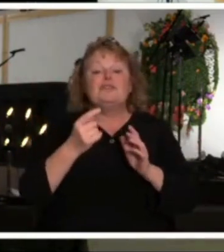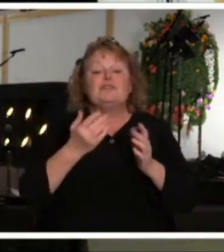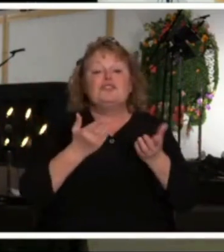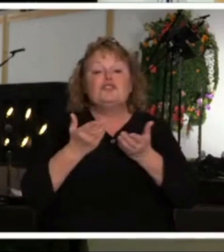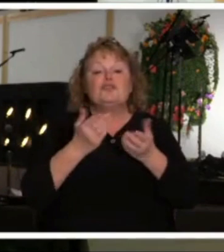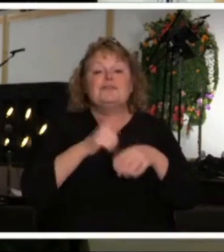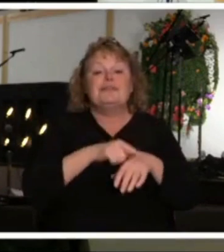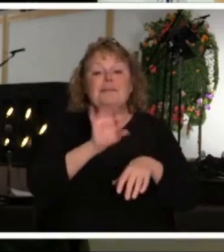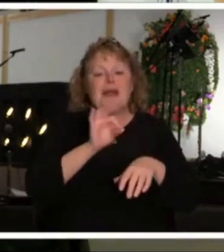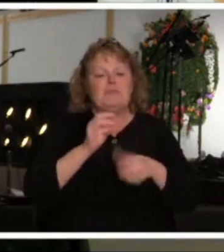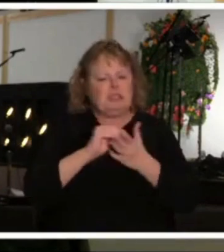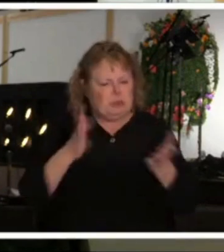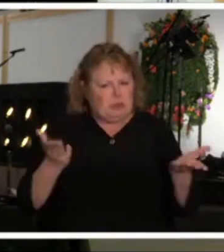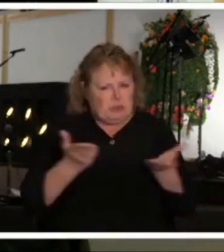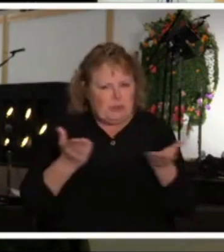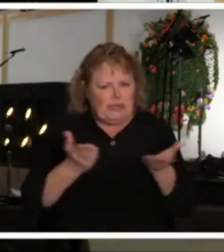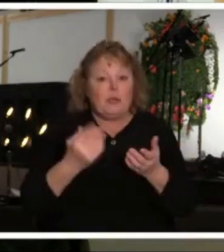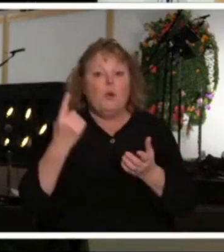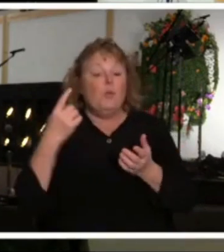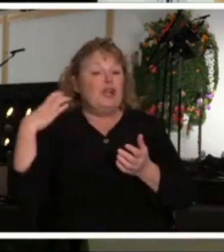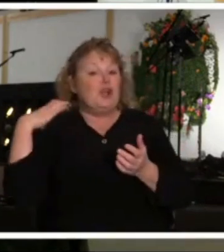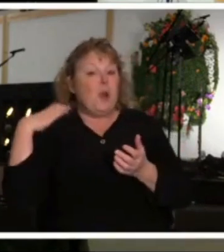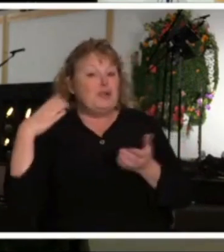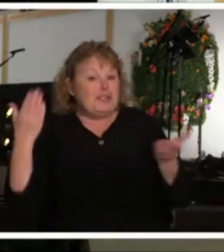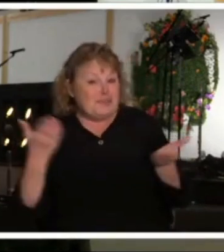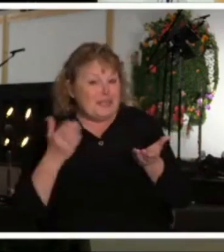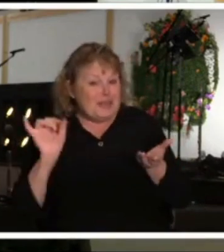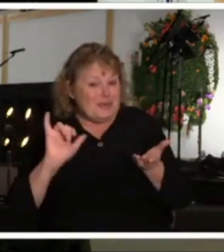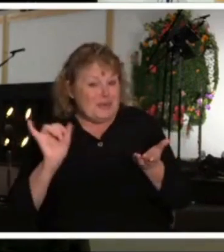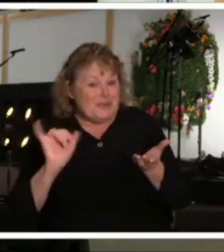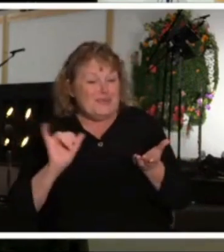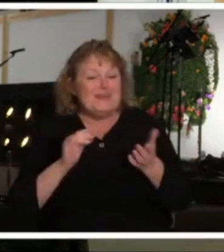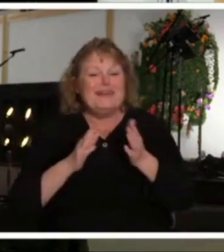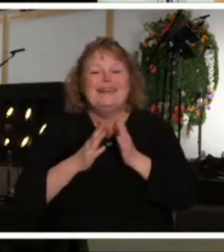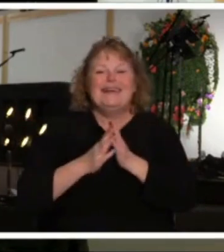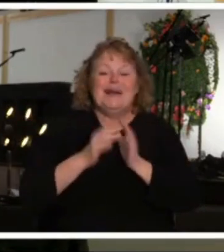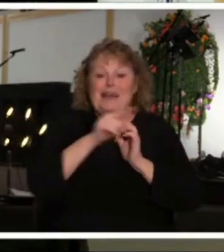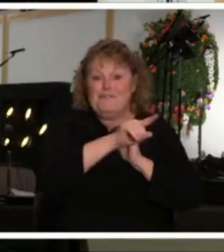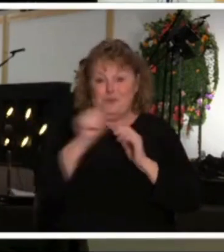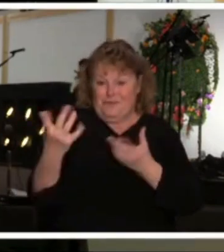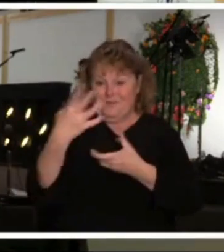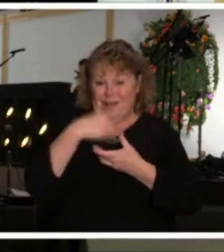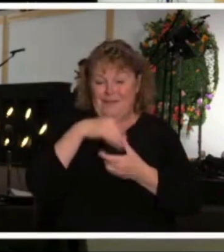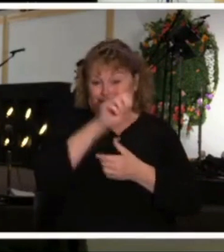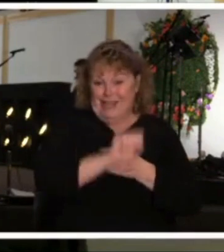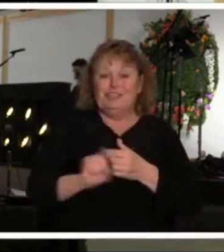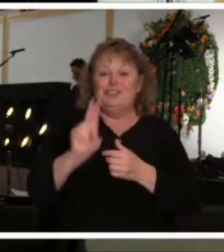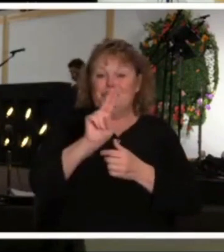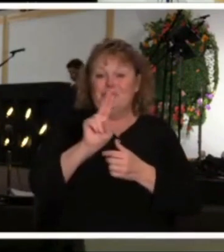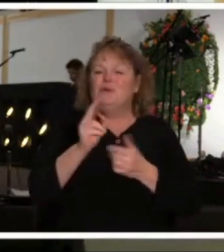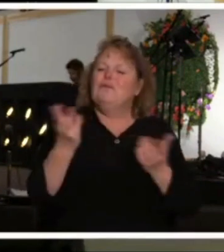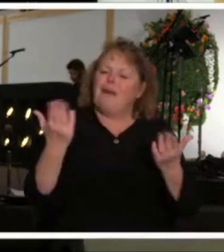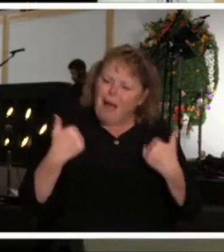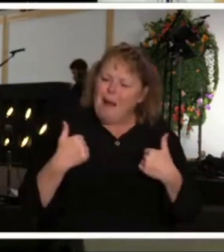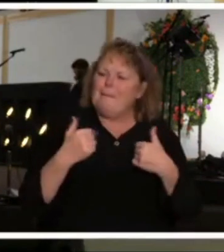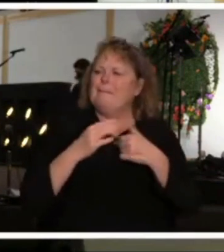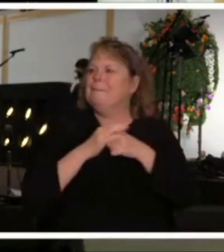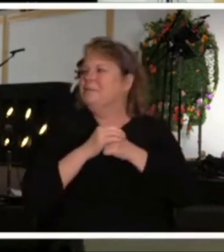of students that were here. In fact, we had one of the coaches that was here to stand with them. But if you're involved at Syracuse University at all, would you come?